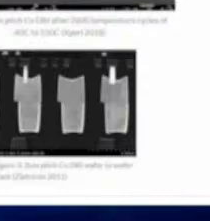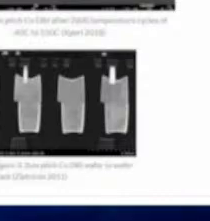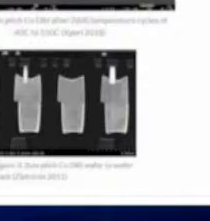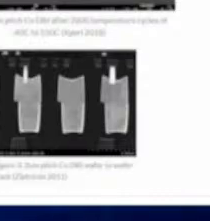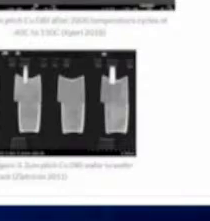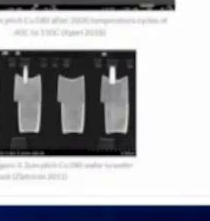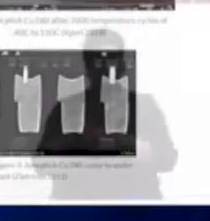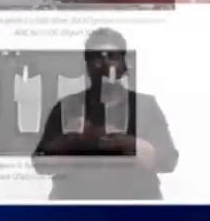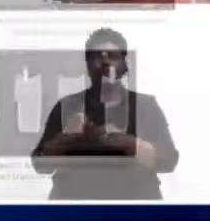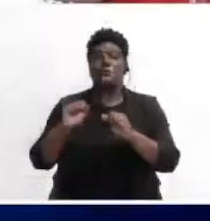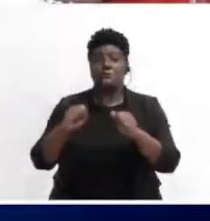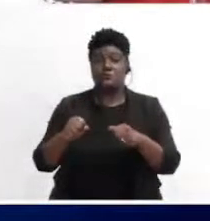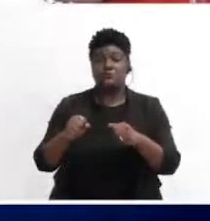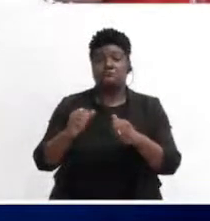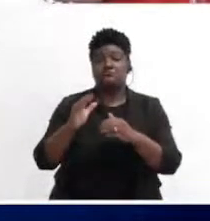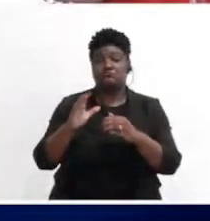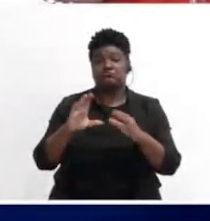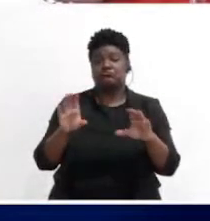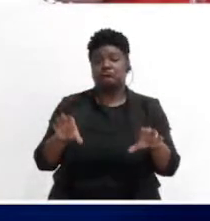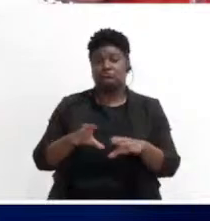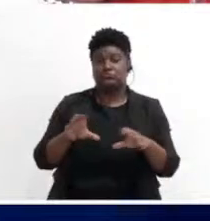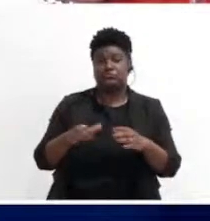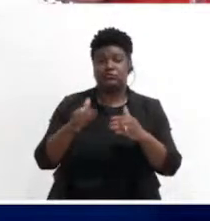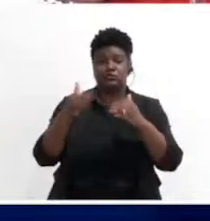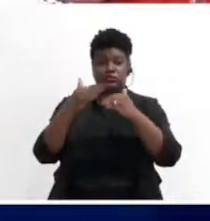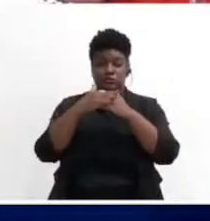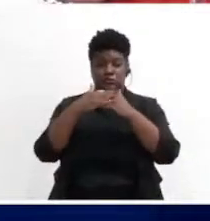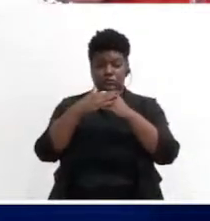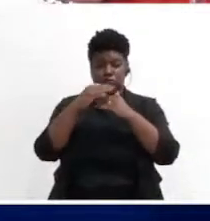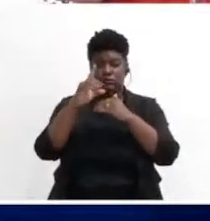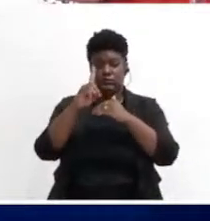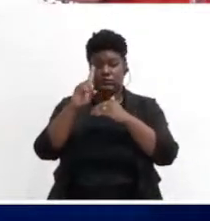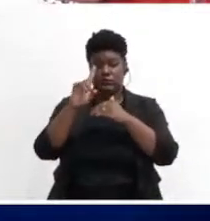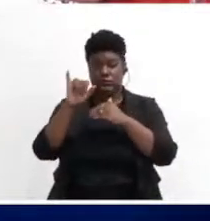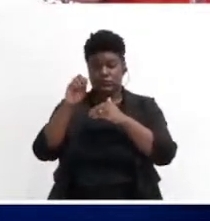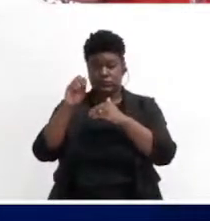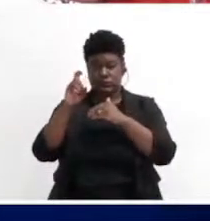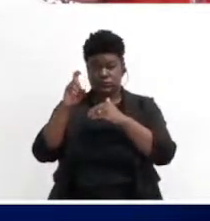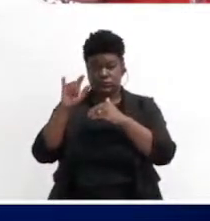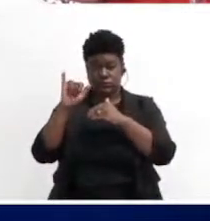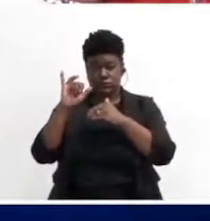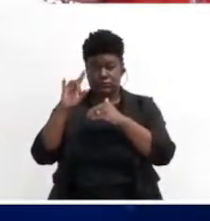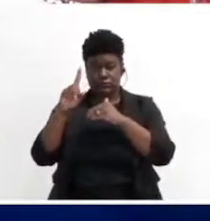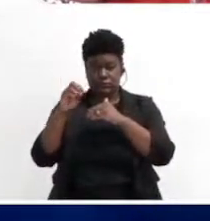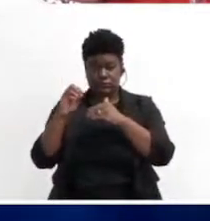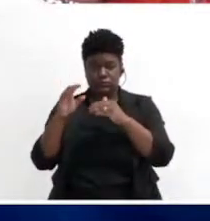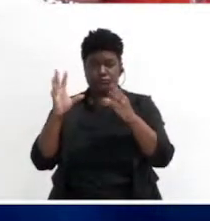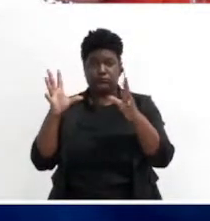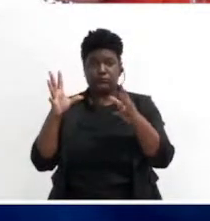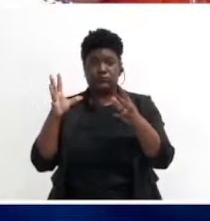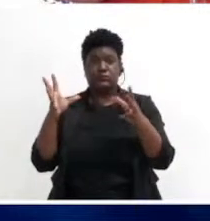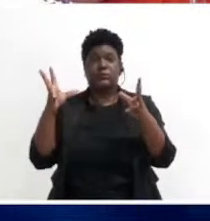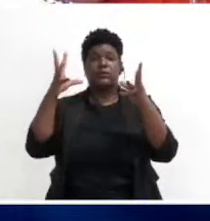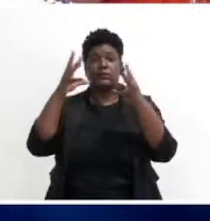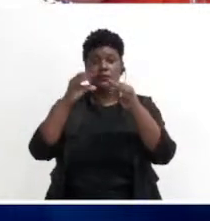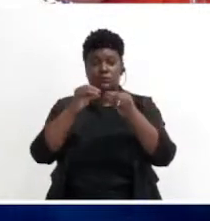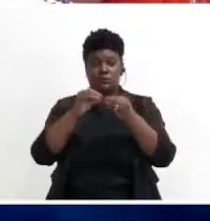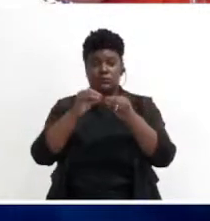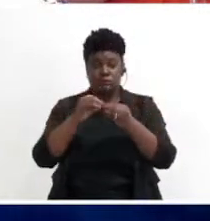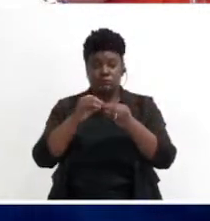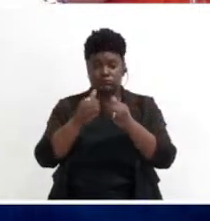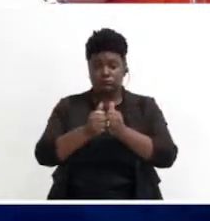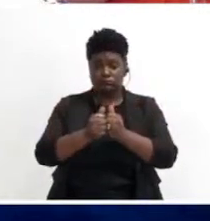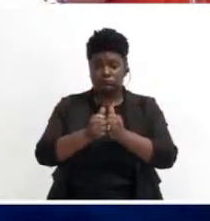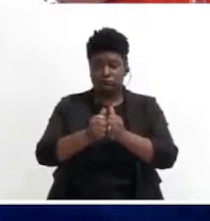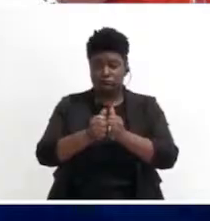And those dioxide layers will bond and hold the parts together, hold the